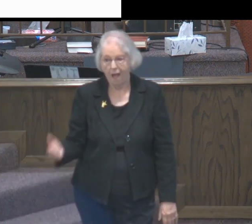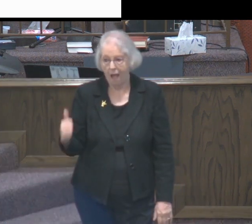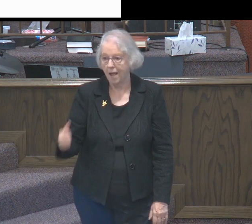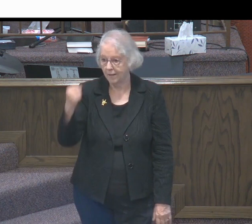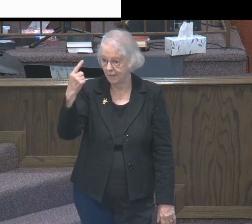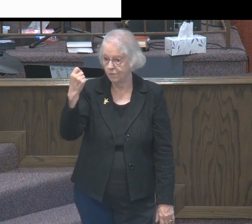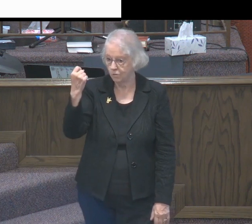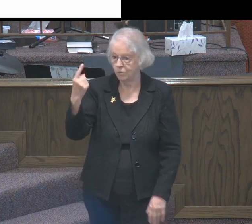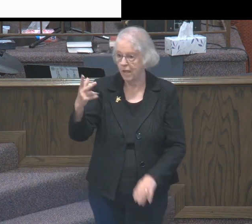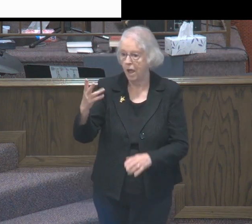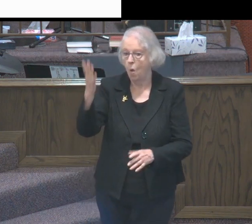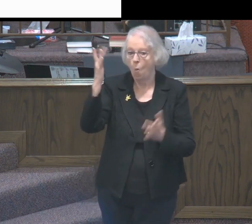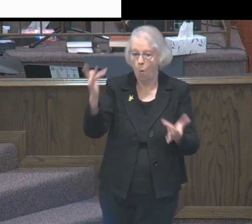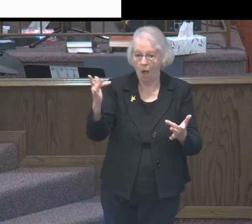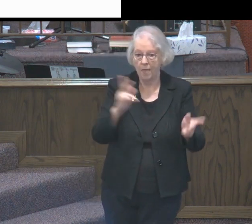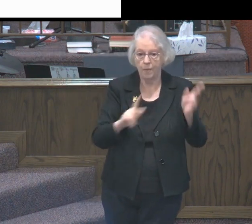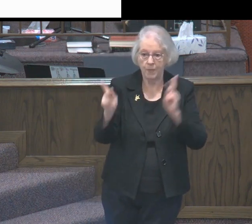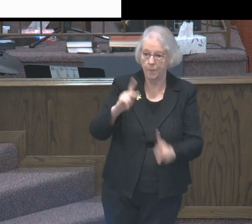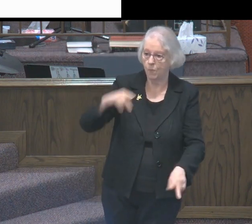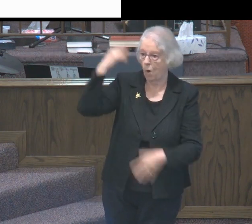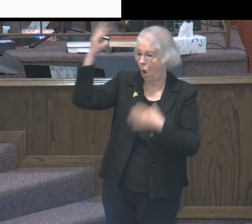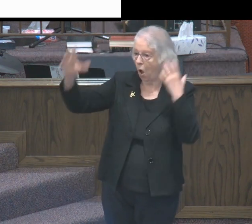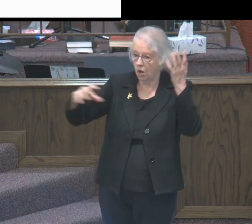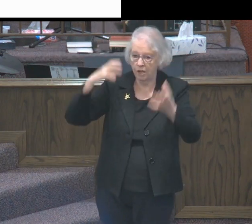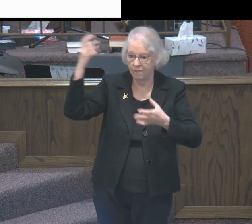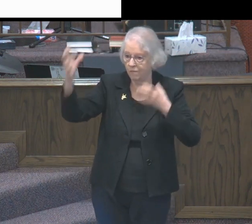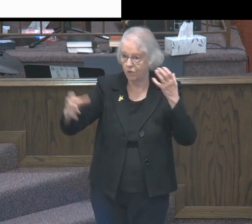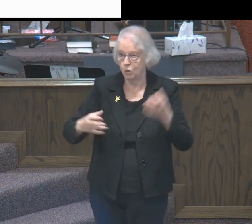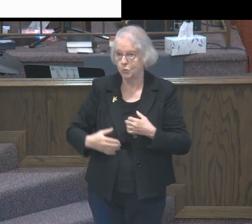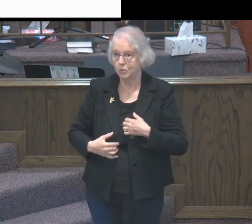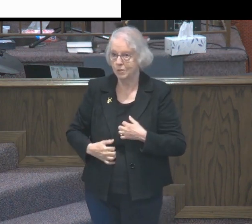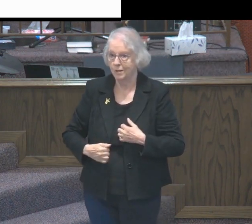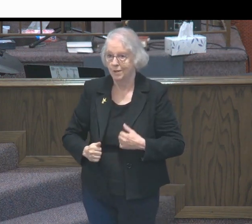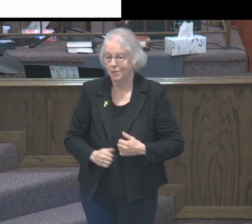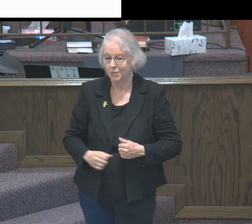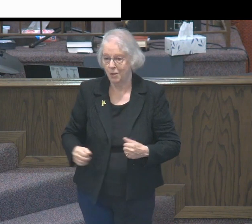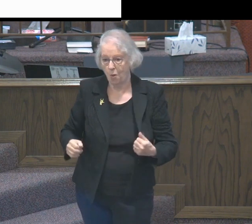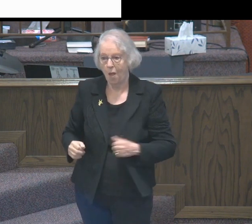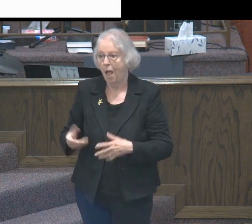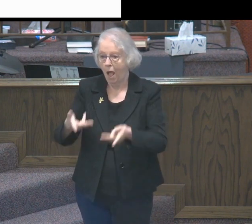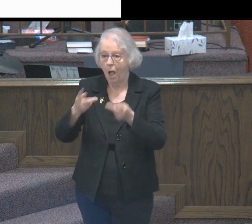so that I can understand it, I got to be very clear, because Wendell's not very smart.